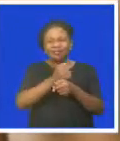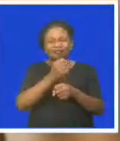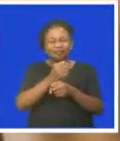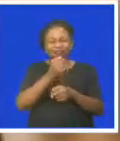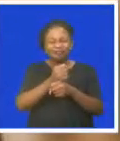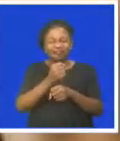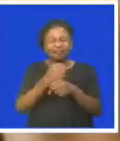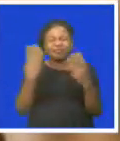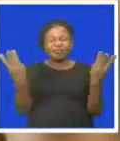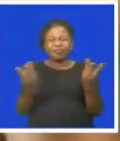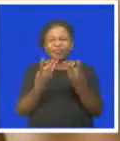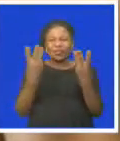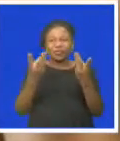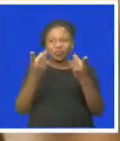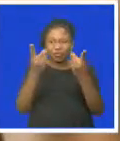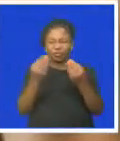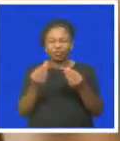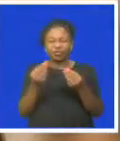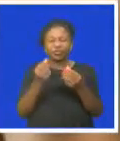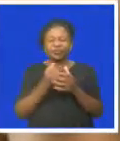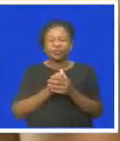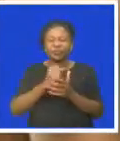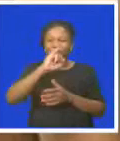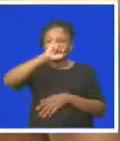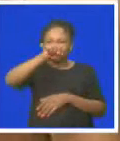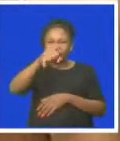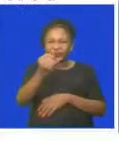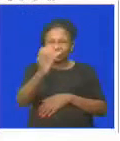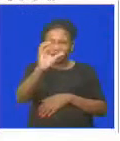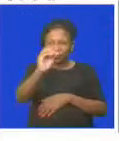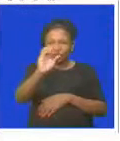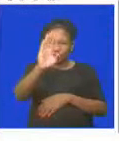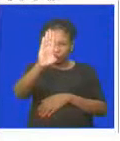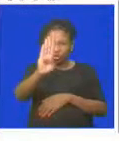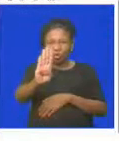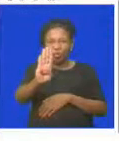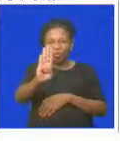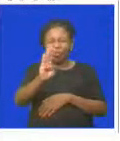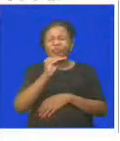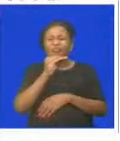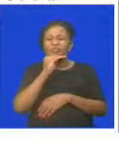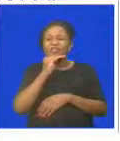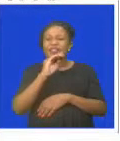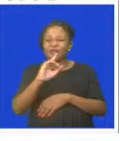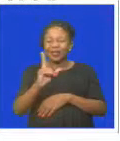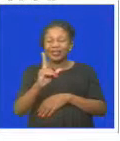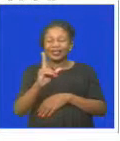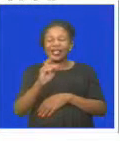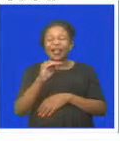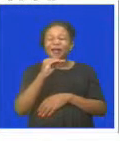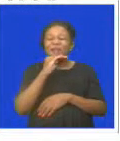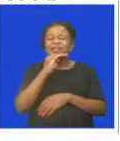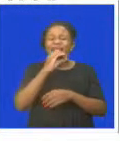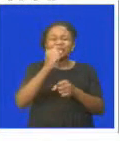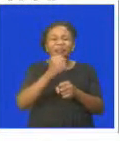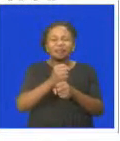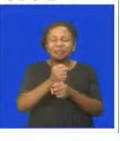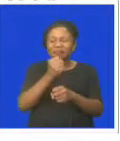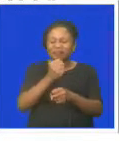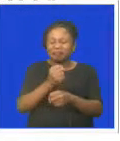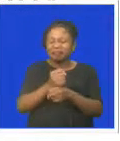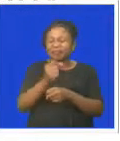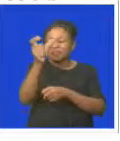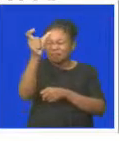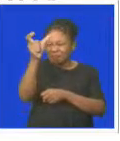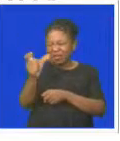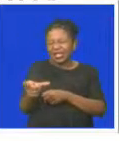job? What is a job? A job is the work that someone does to